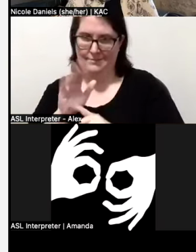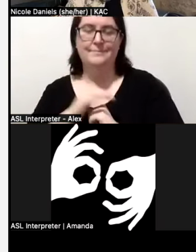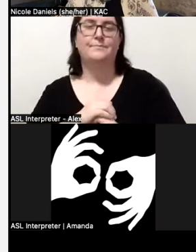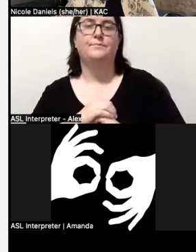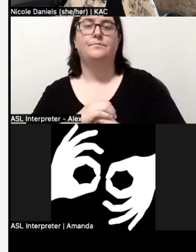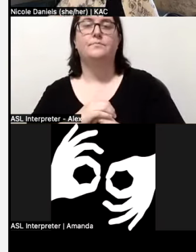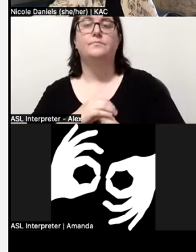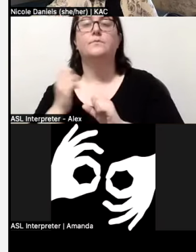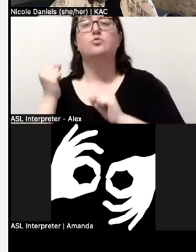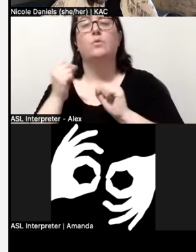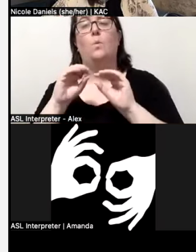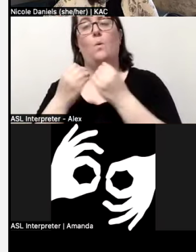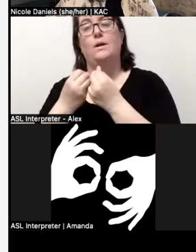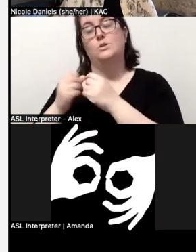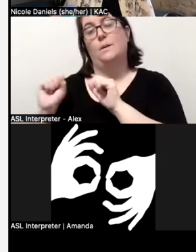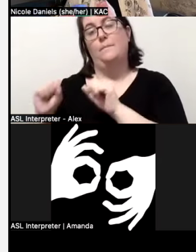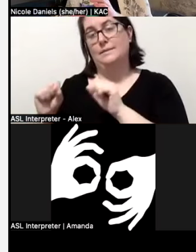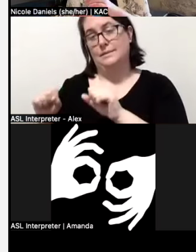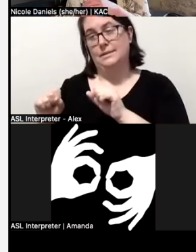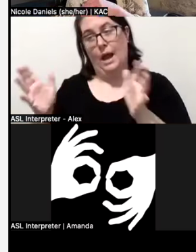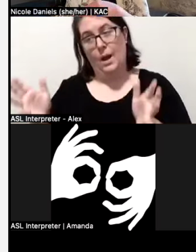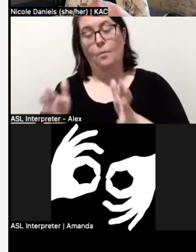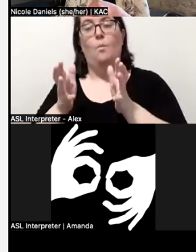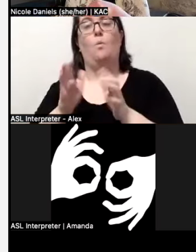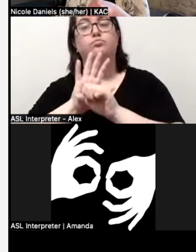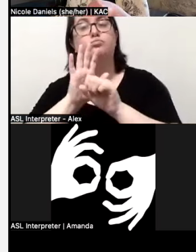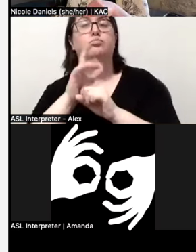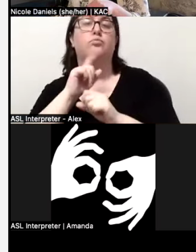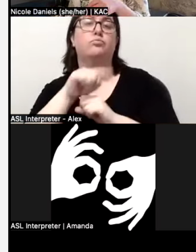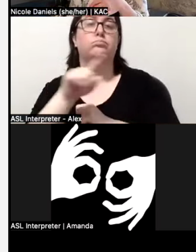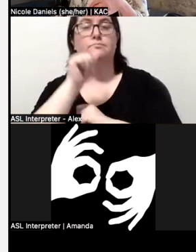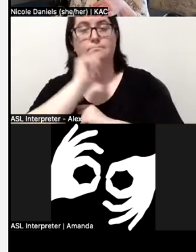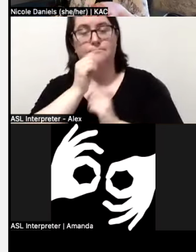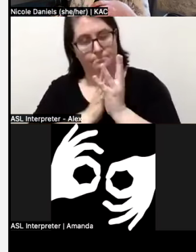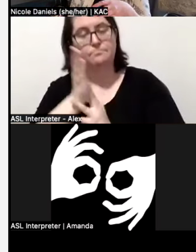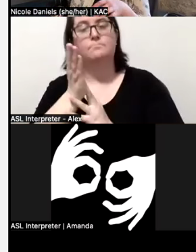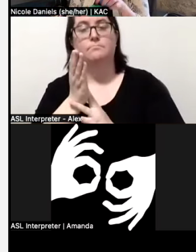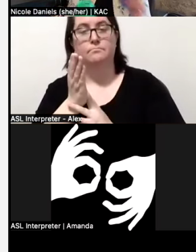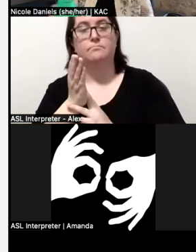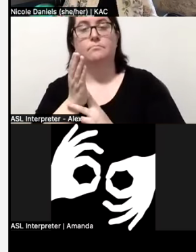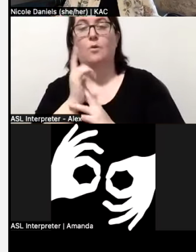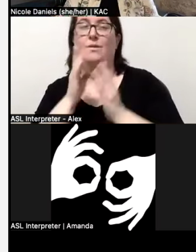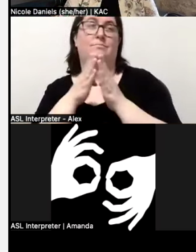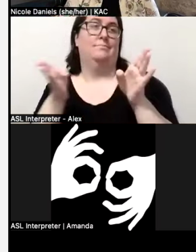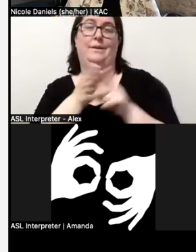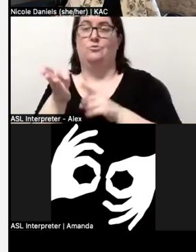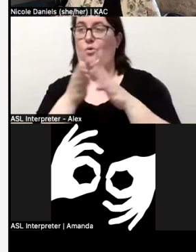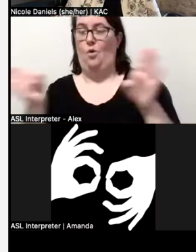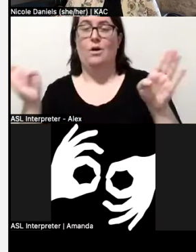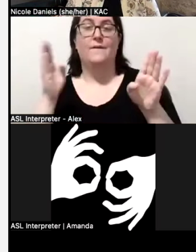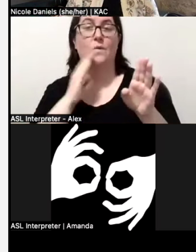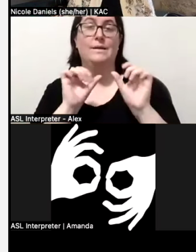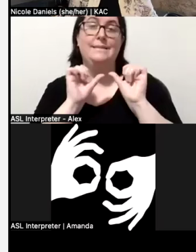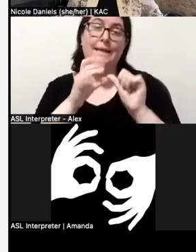strengthen the organizational capacity and promote the resilience of arts organizations and the industry at large through sustained and expanded